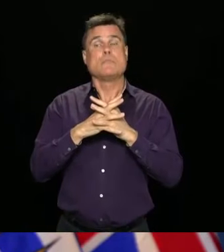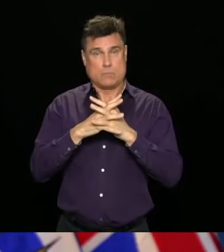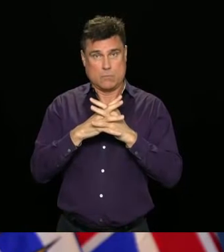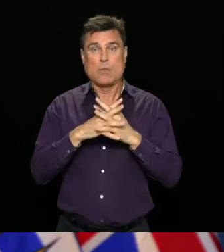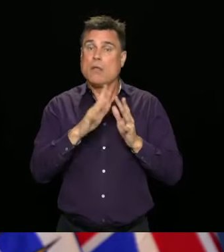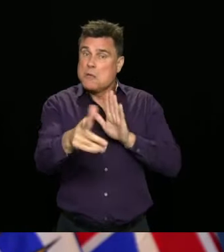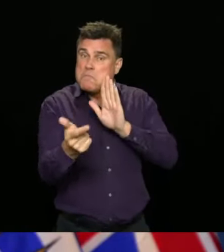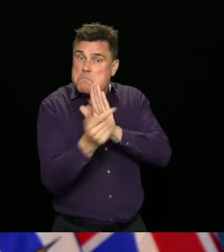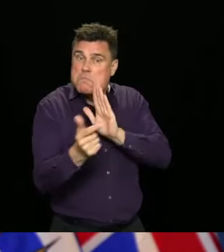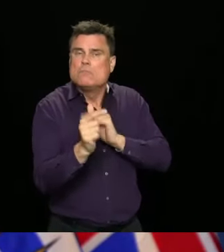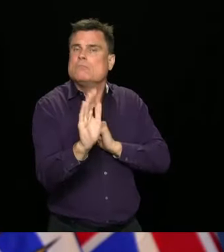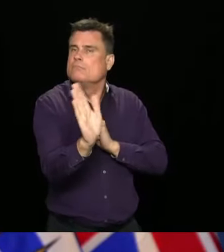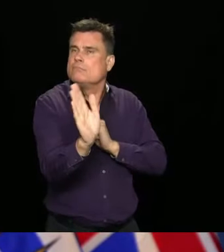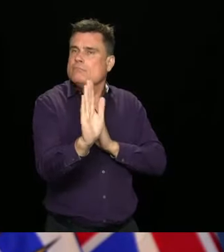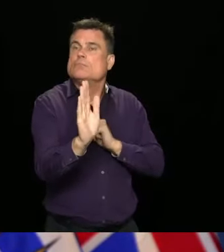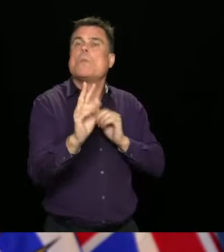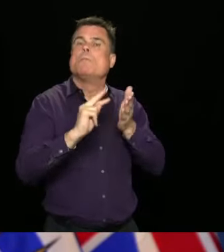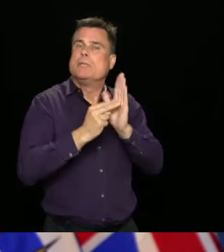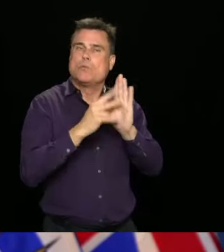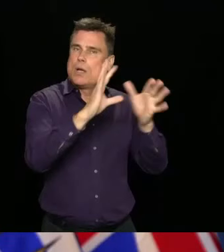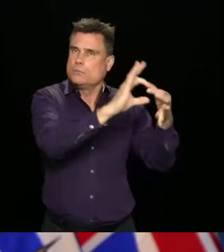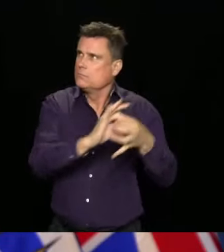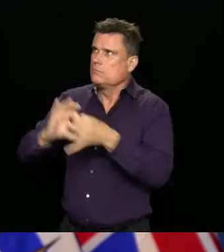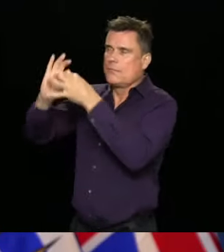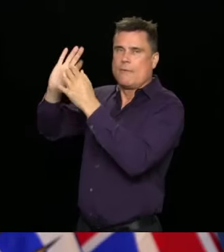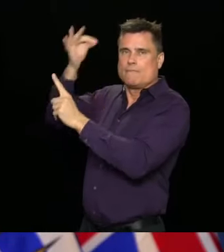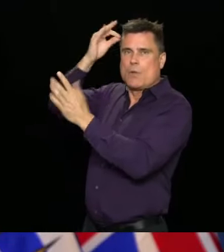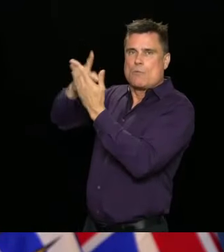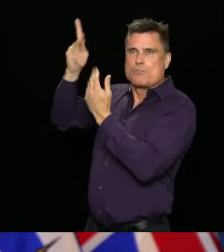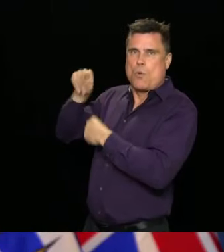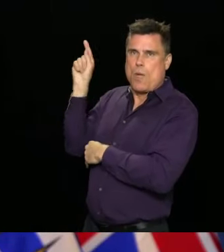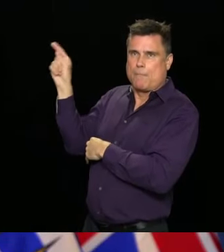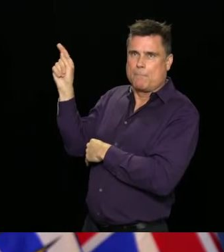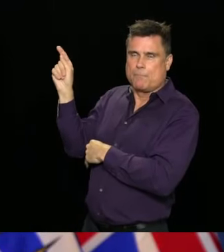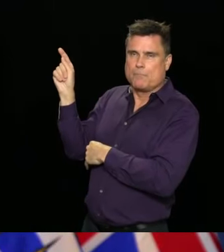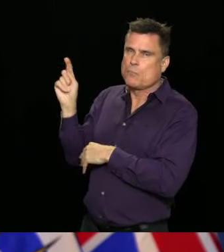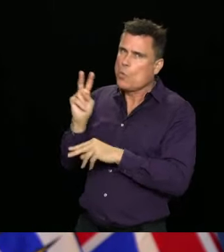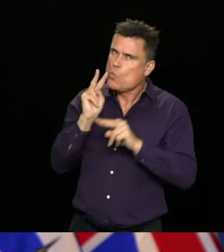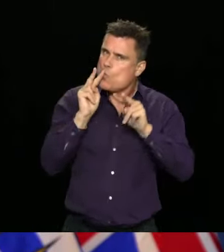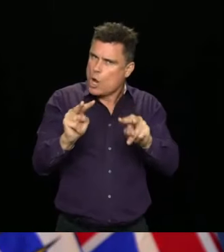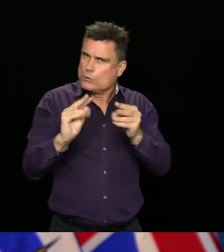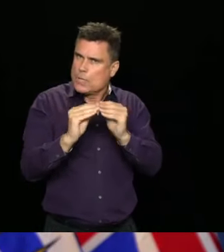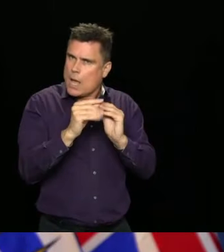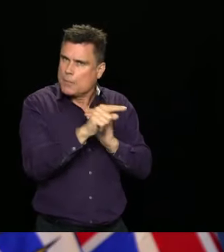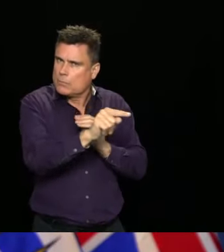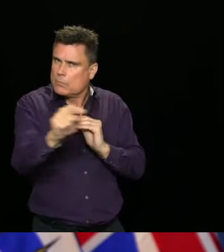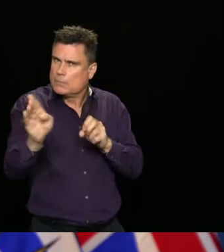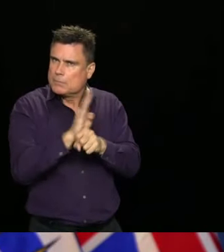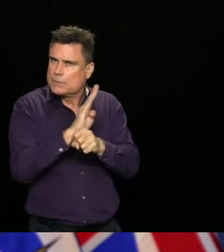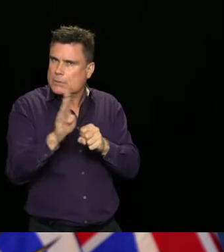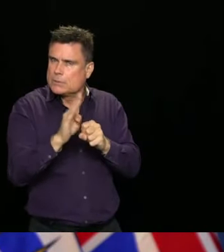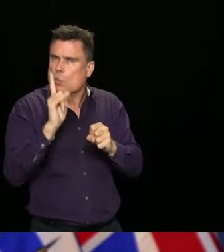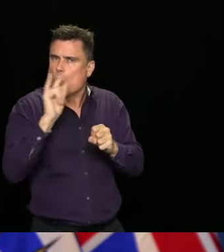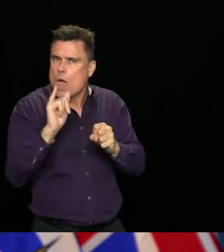evict those tenants. So we'll be watching those numbers as we go along. Next question is from Moira Witten, the Tyee.